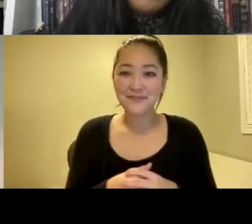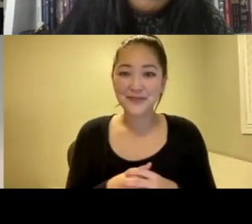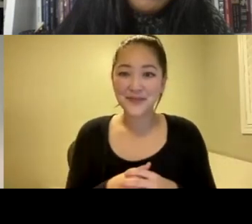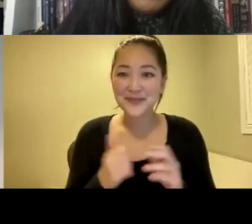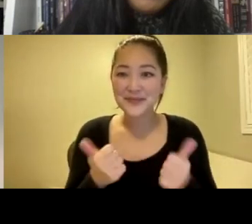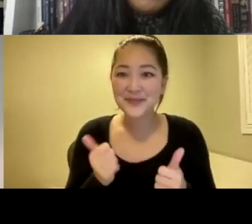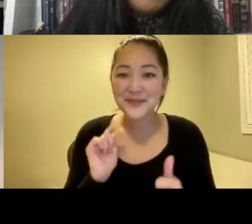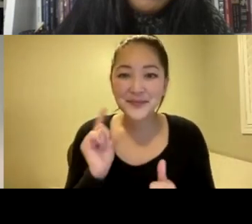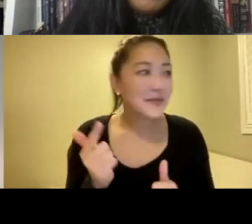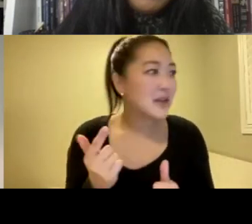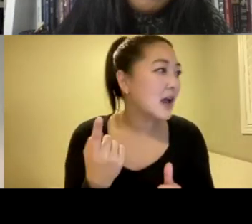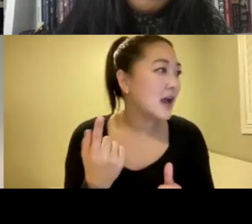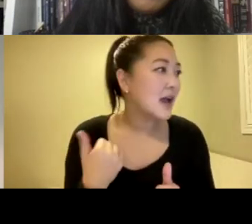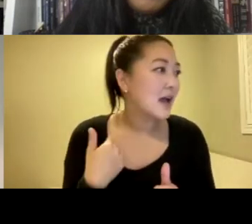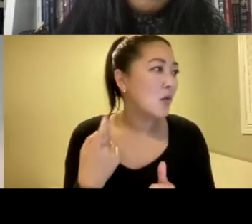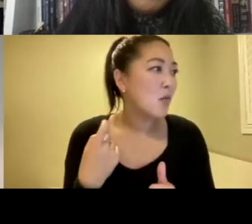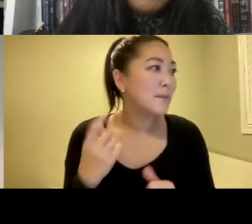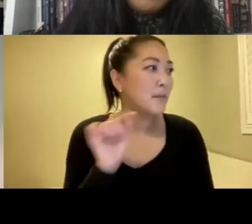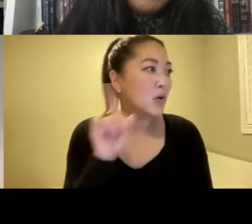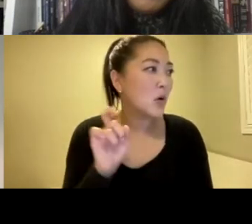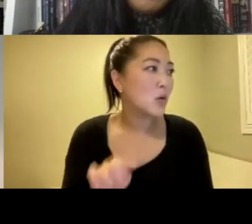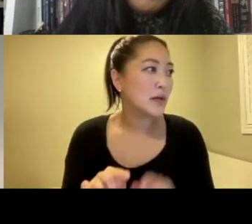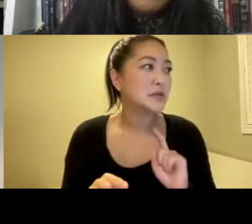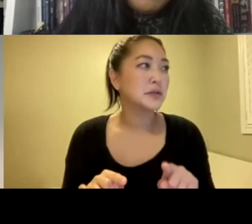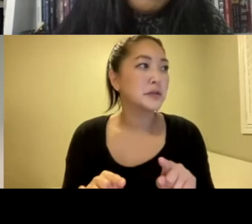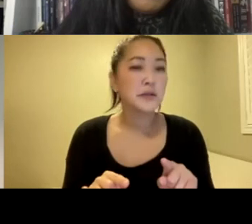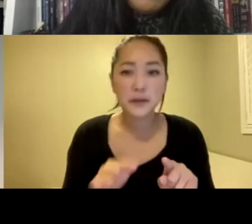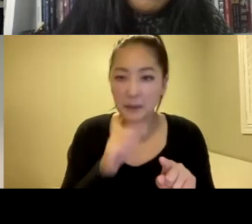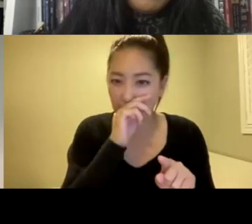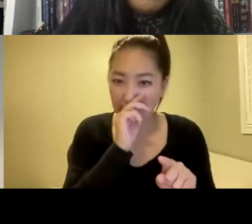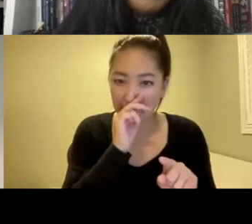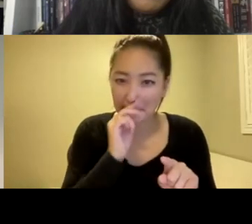I'll ask one last question. It's a bit of a